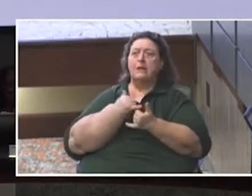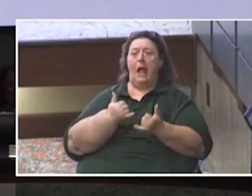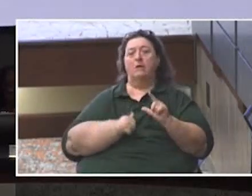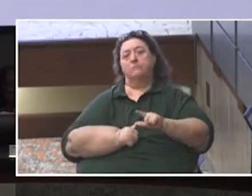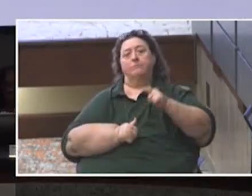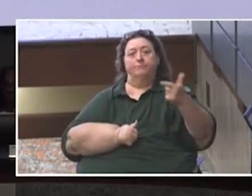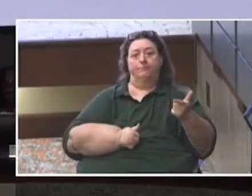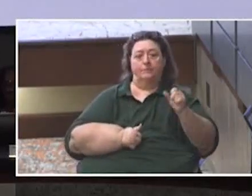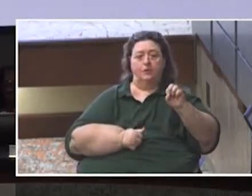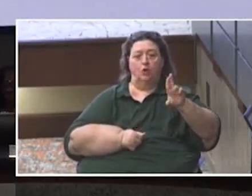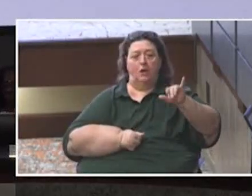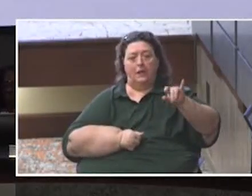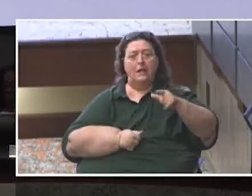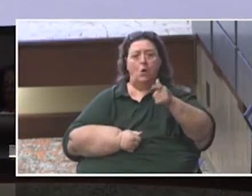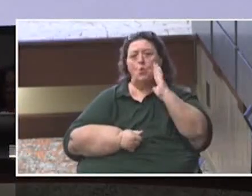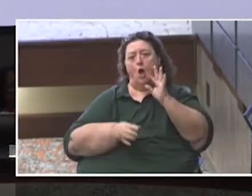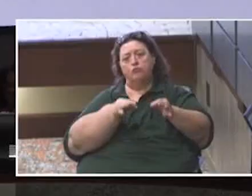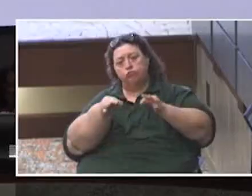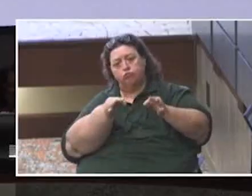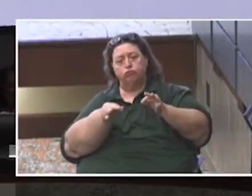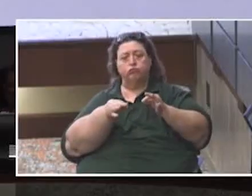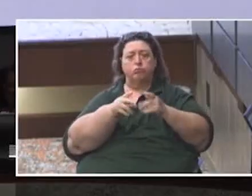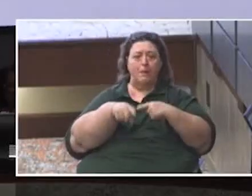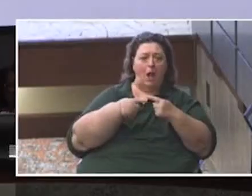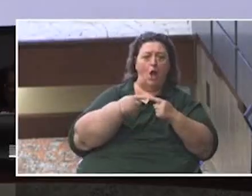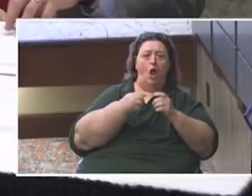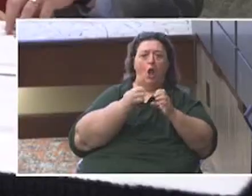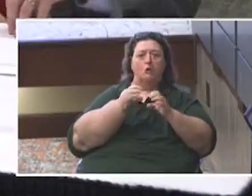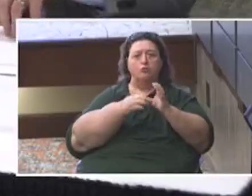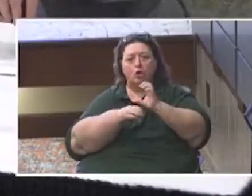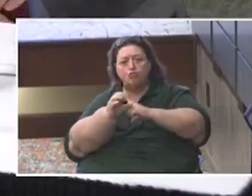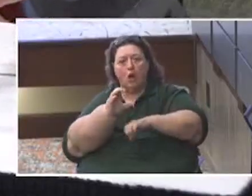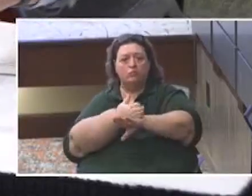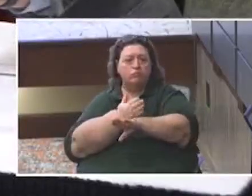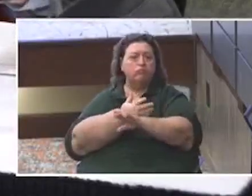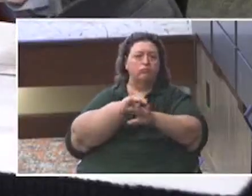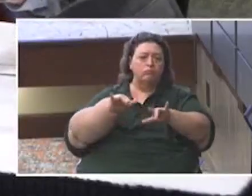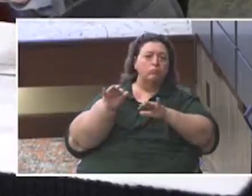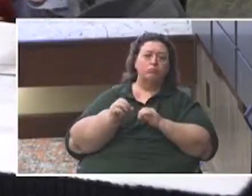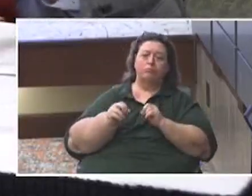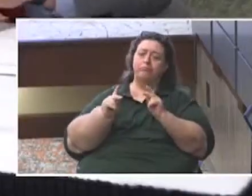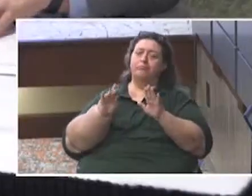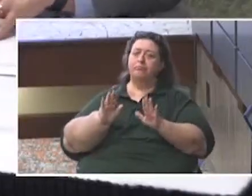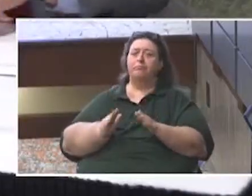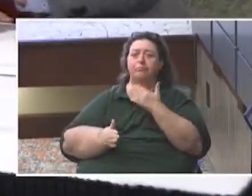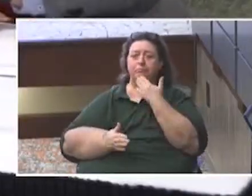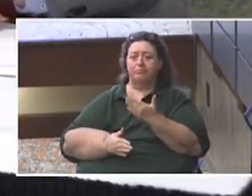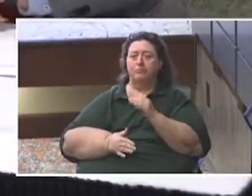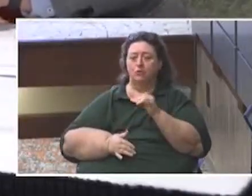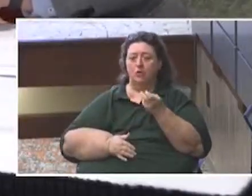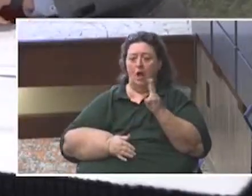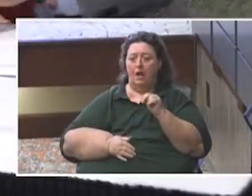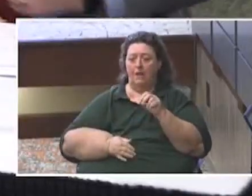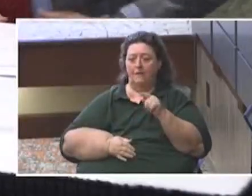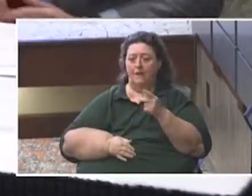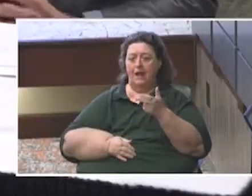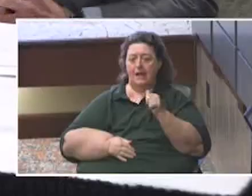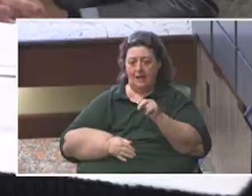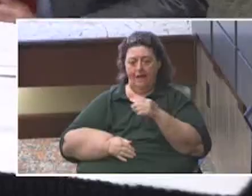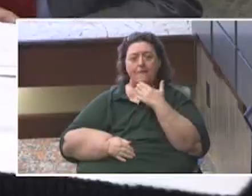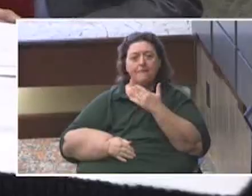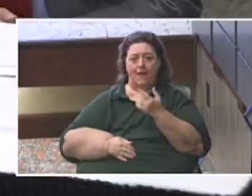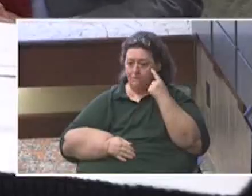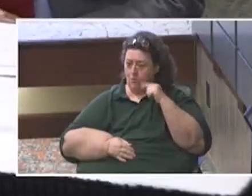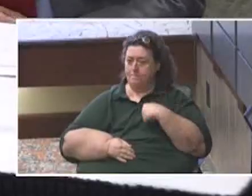us a little bit of a dial in into the construction specifics. Awesome. Thanks, Jonathan. Thanks, y'all, for having me,